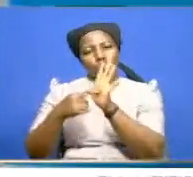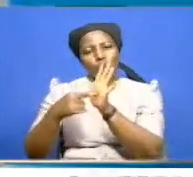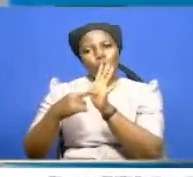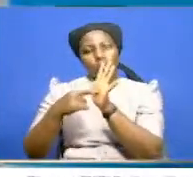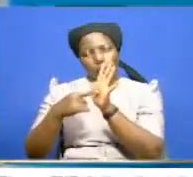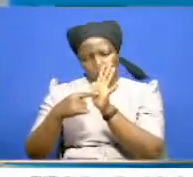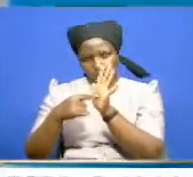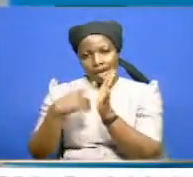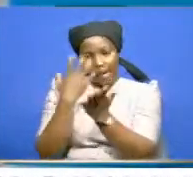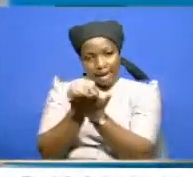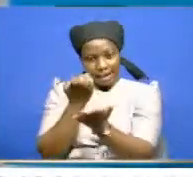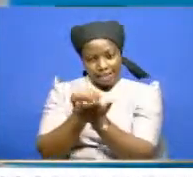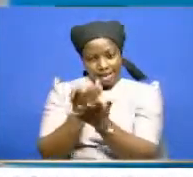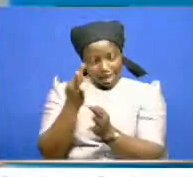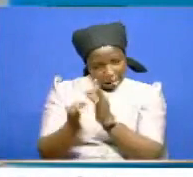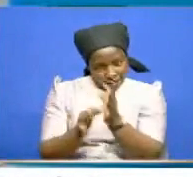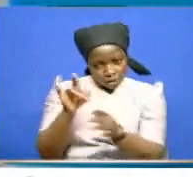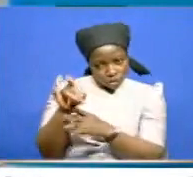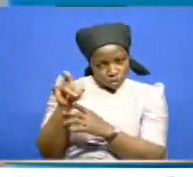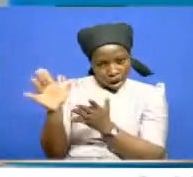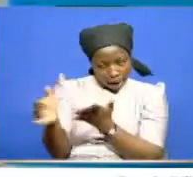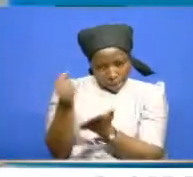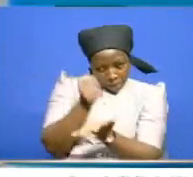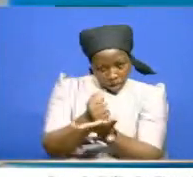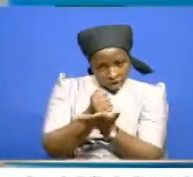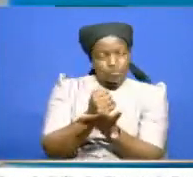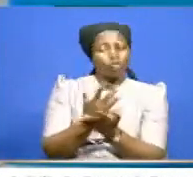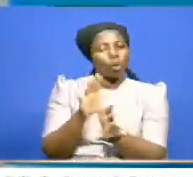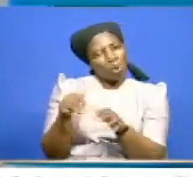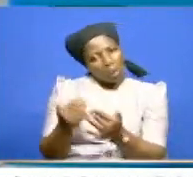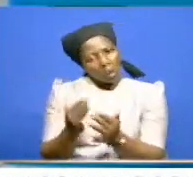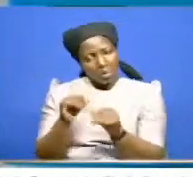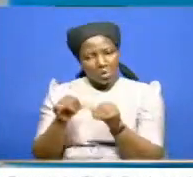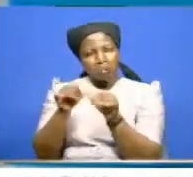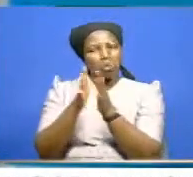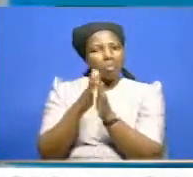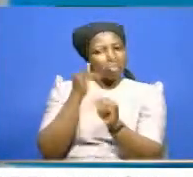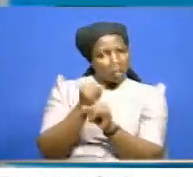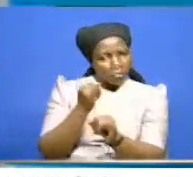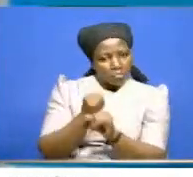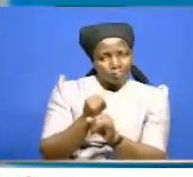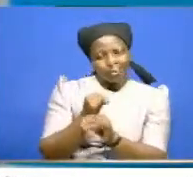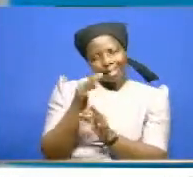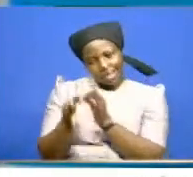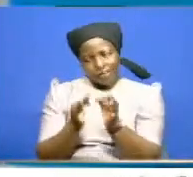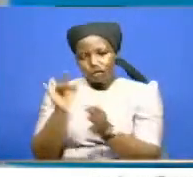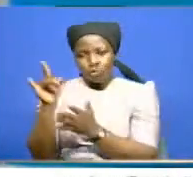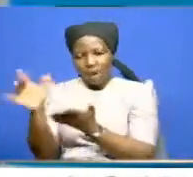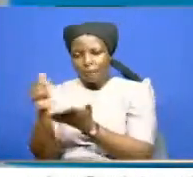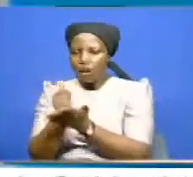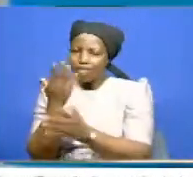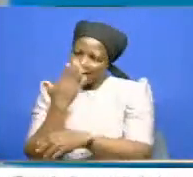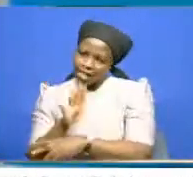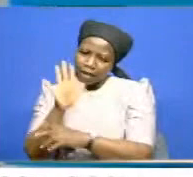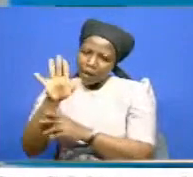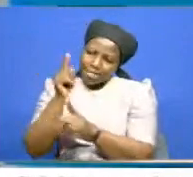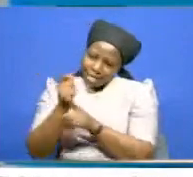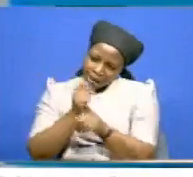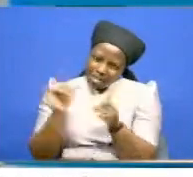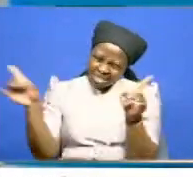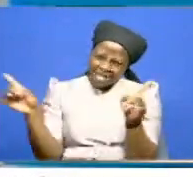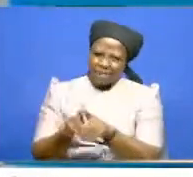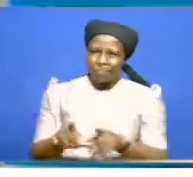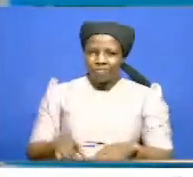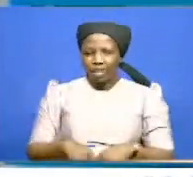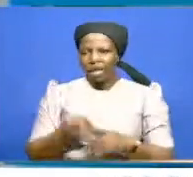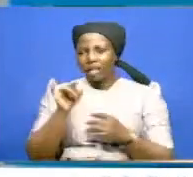employment, or even if you're in employment, are your terms still the same? Have they been varied? Have they